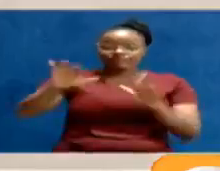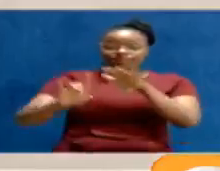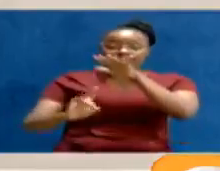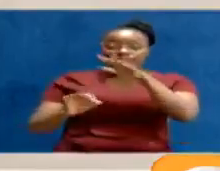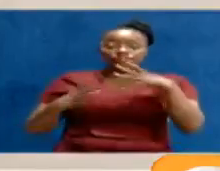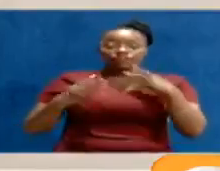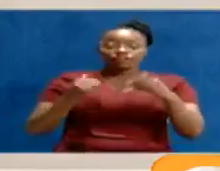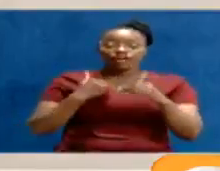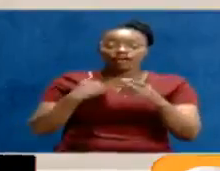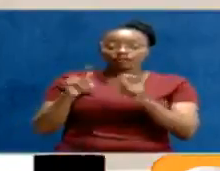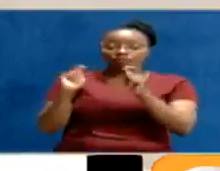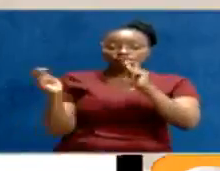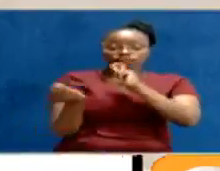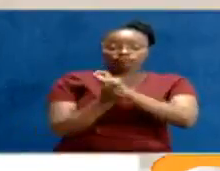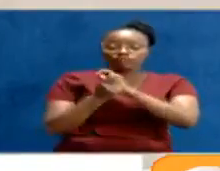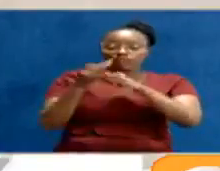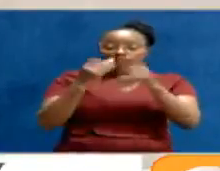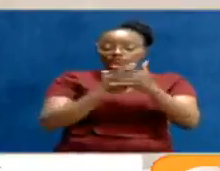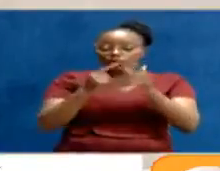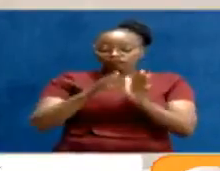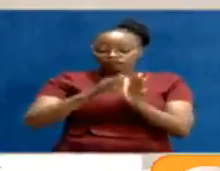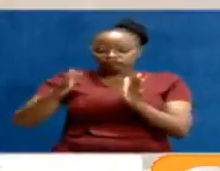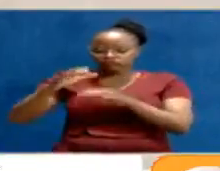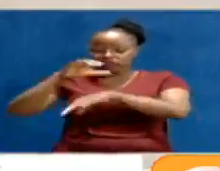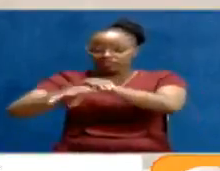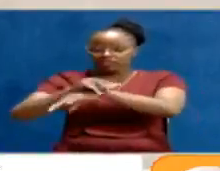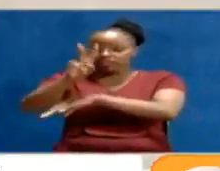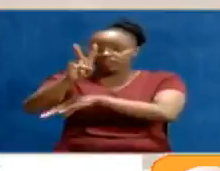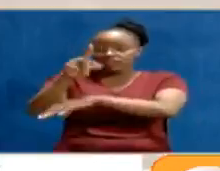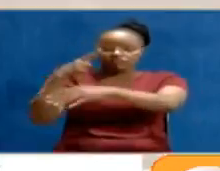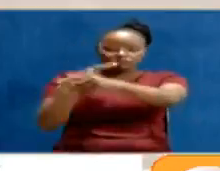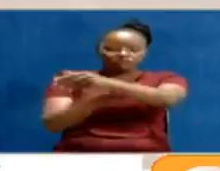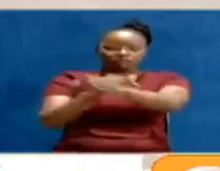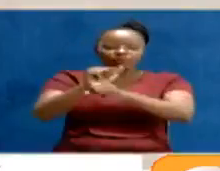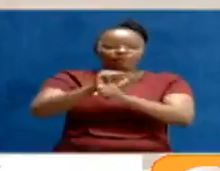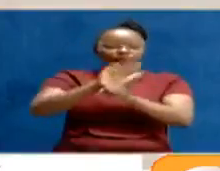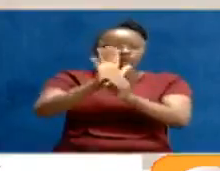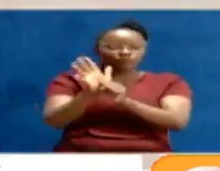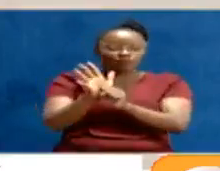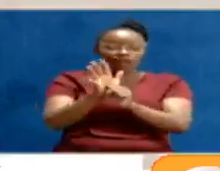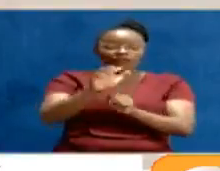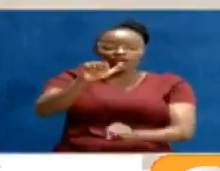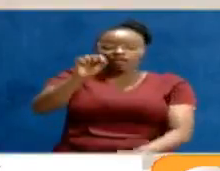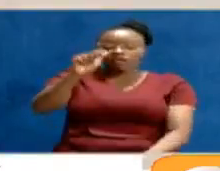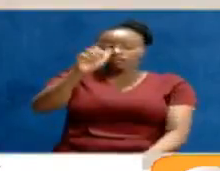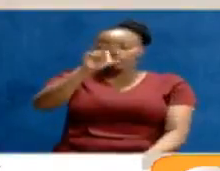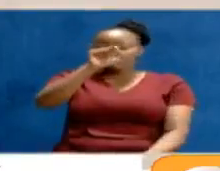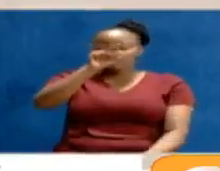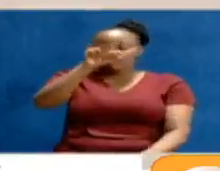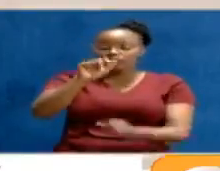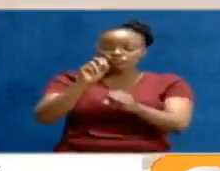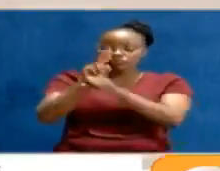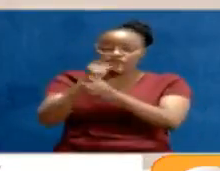Now, the Ministry of Health has revised the 8-week interval of receiving the second dose of the COVID-19 AstraZeneca vaccine